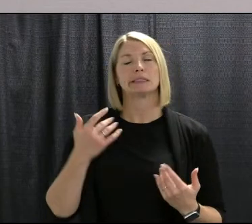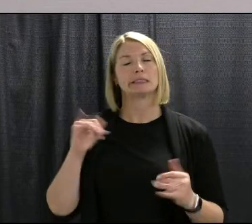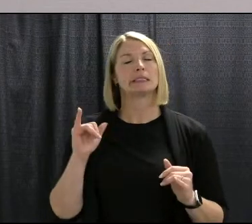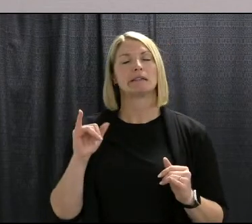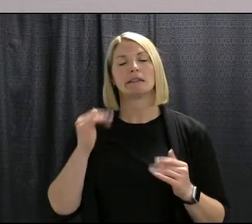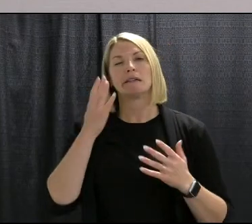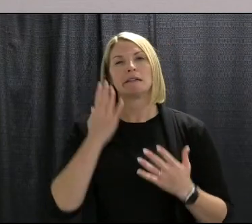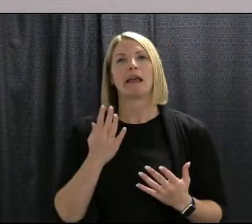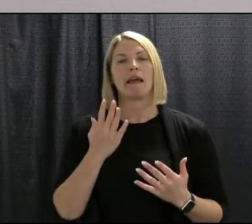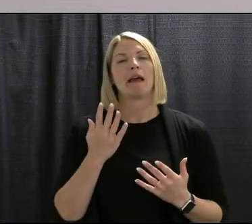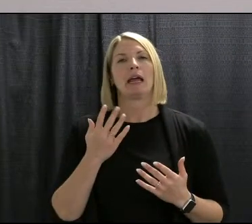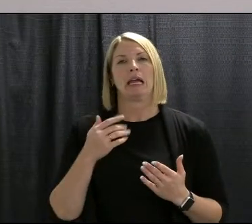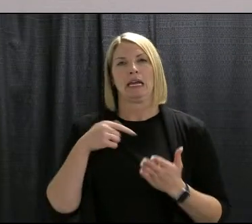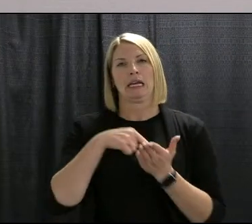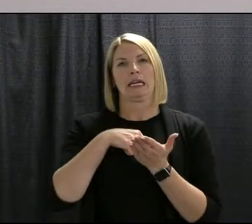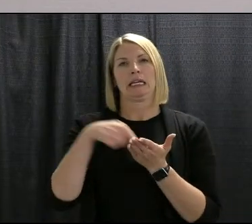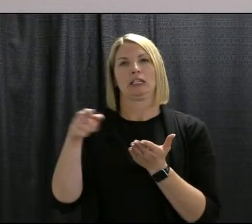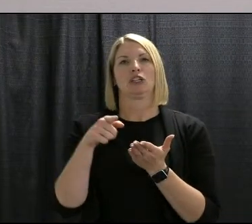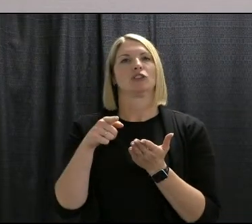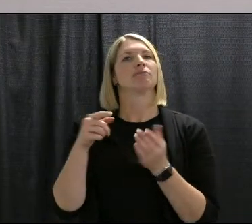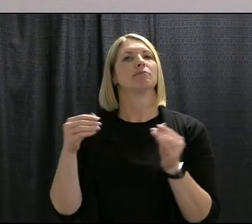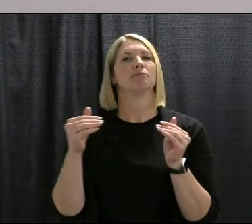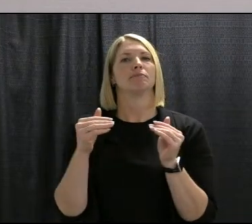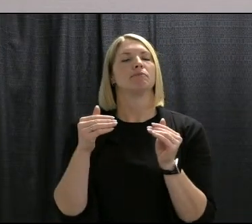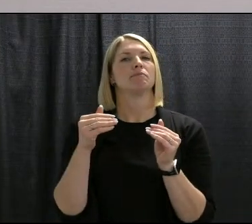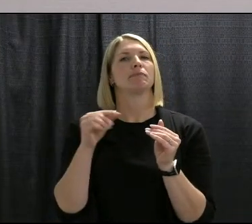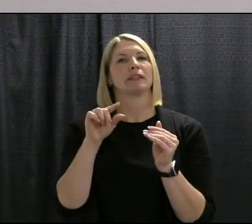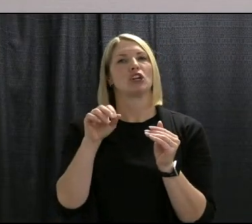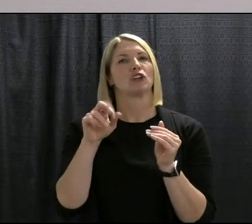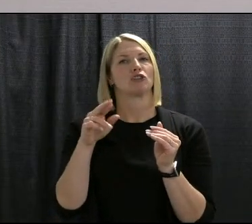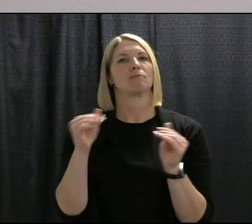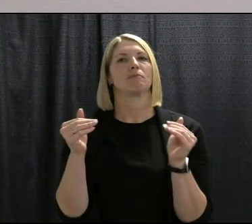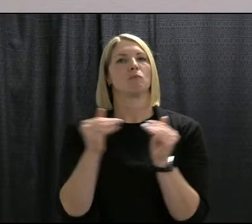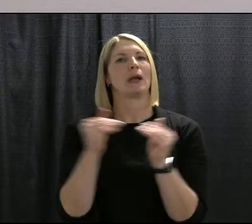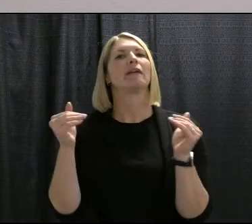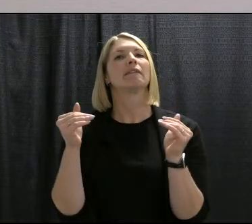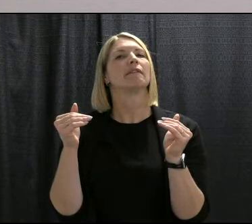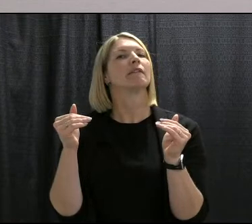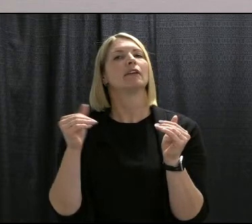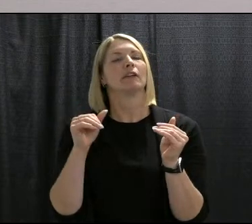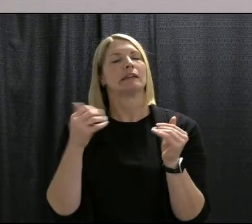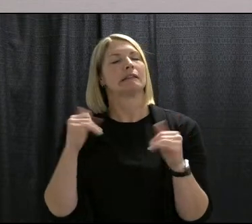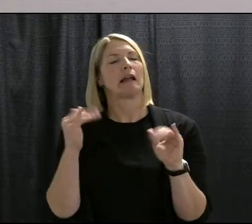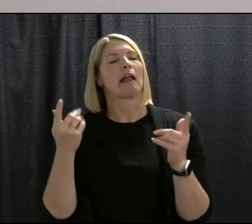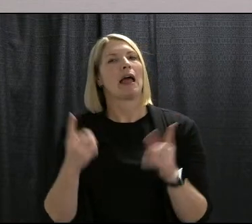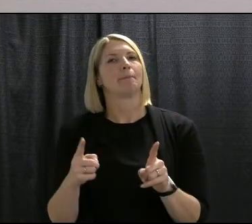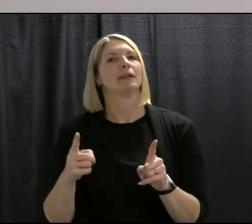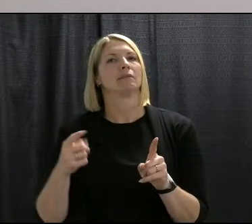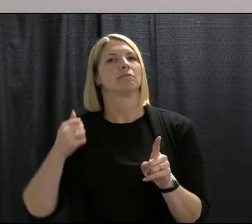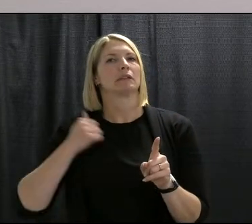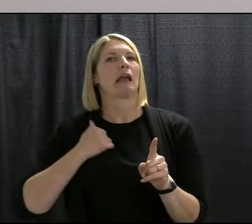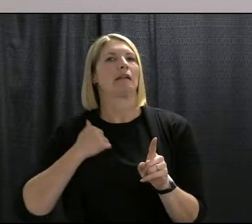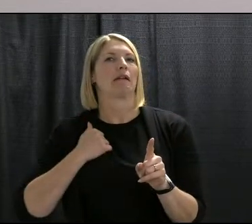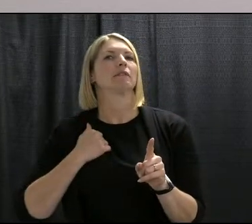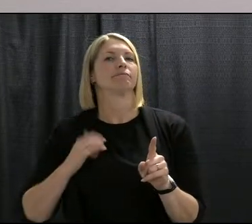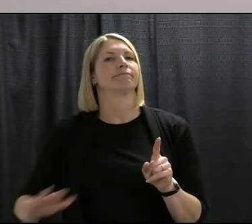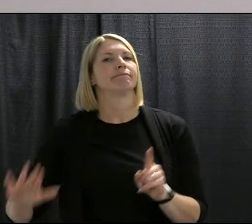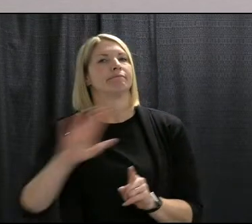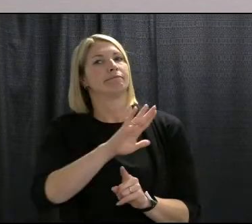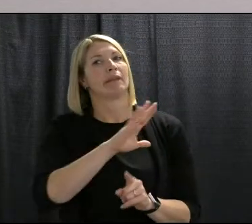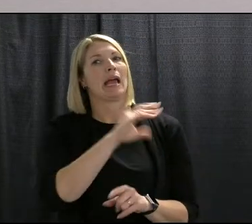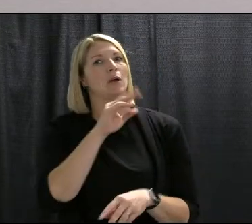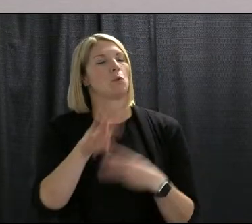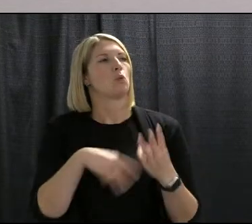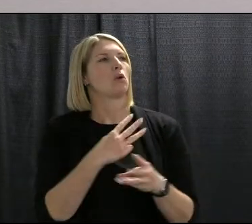across Canada, across the world. Mr. Parsons, the next time that you go to the polls, or go to voters, you know